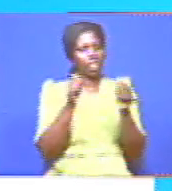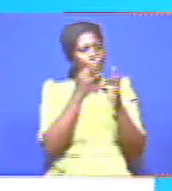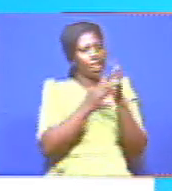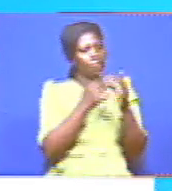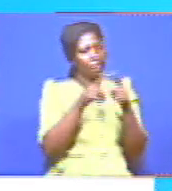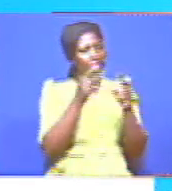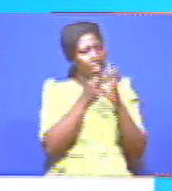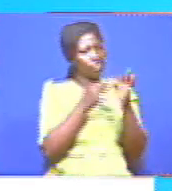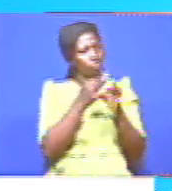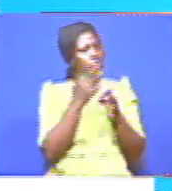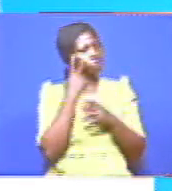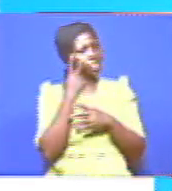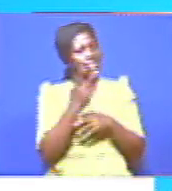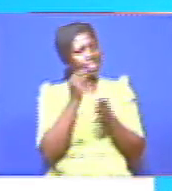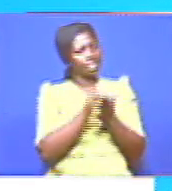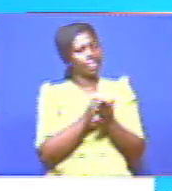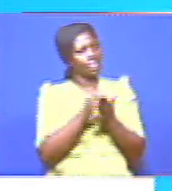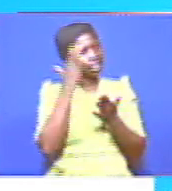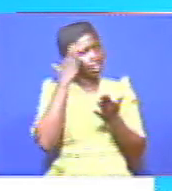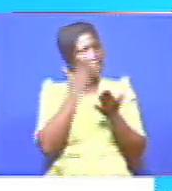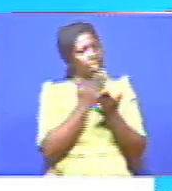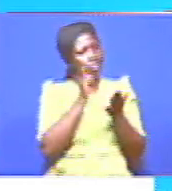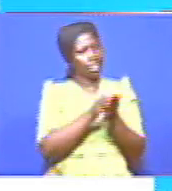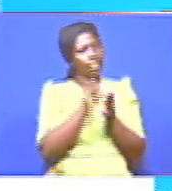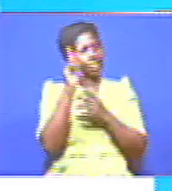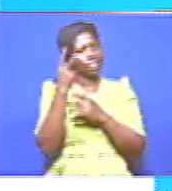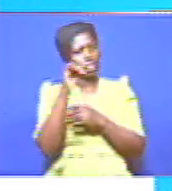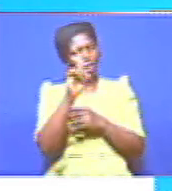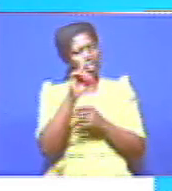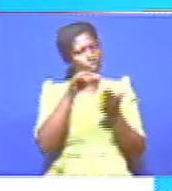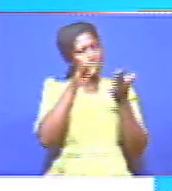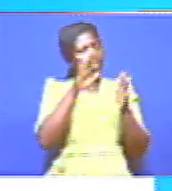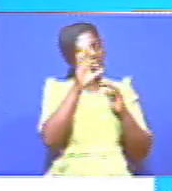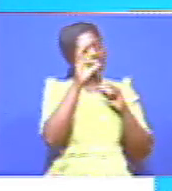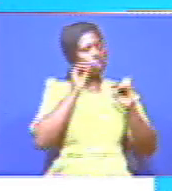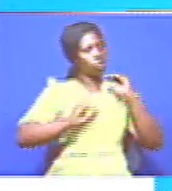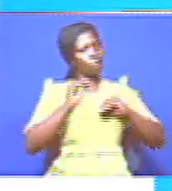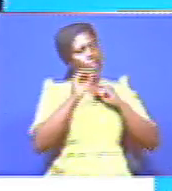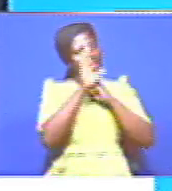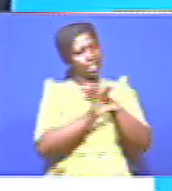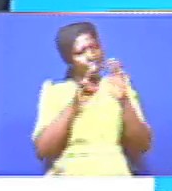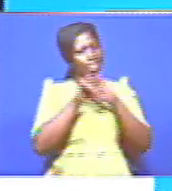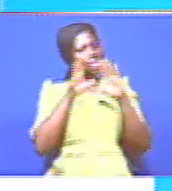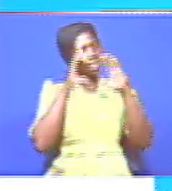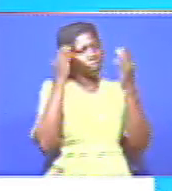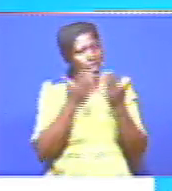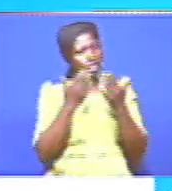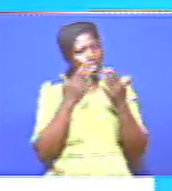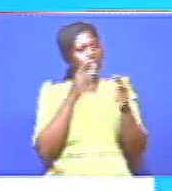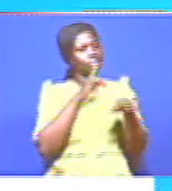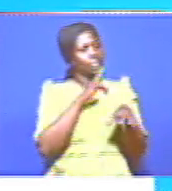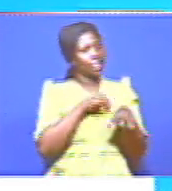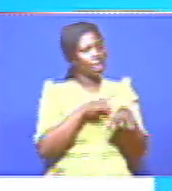value, and actually believe that Kenya is one of the most corrupt countries in the world, And therefore, an institution like yours